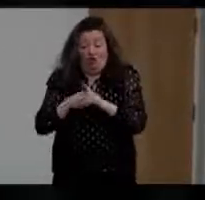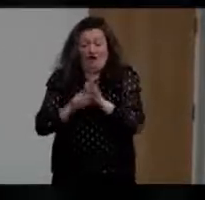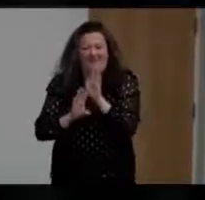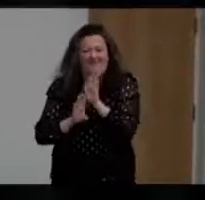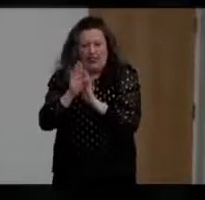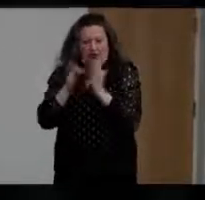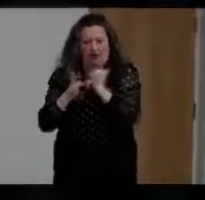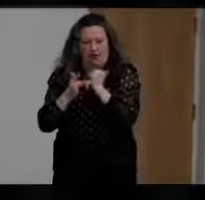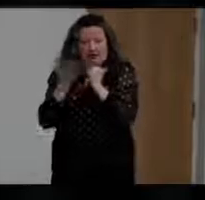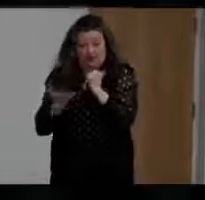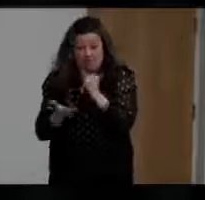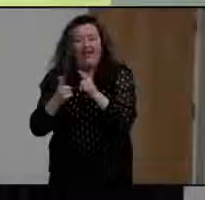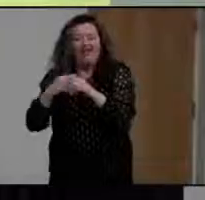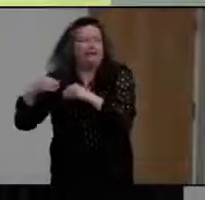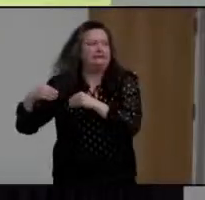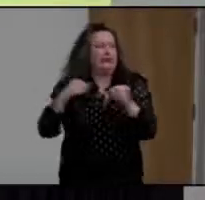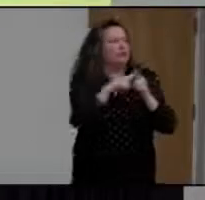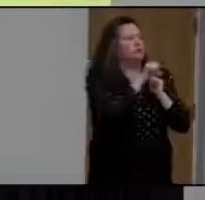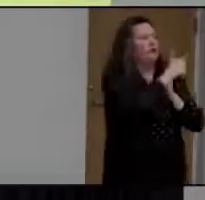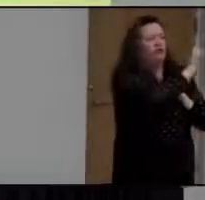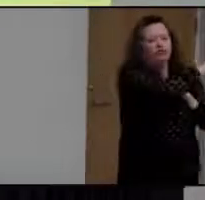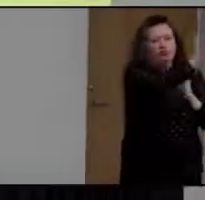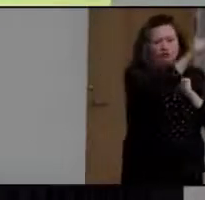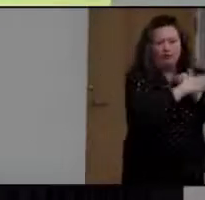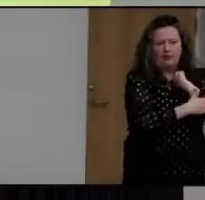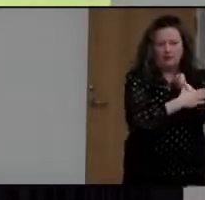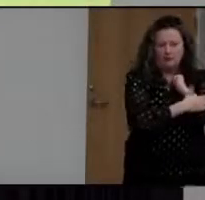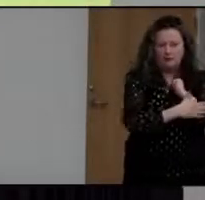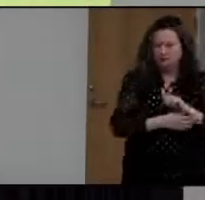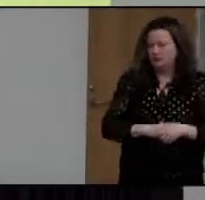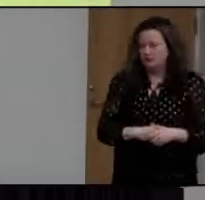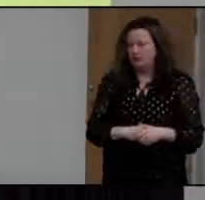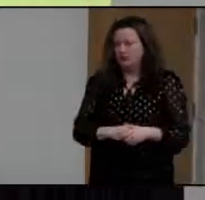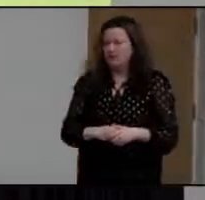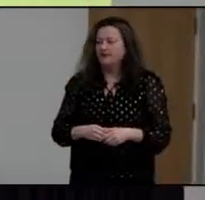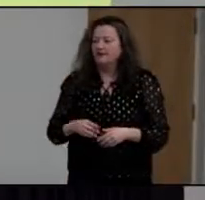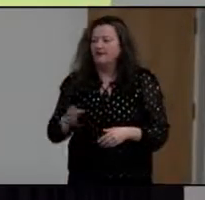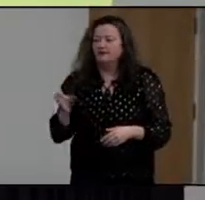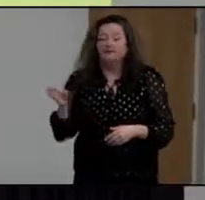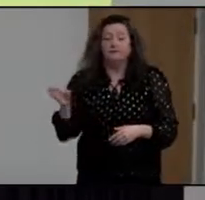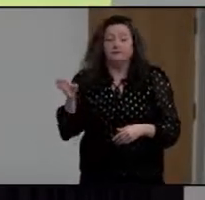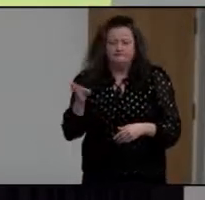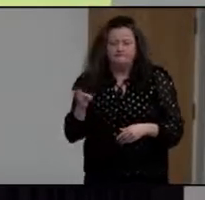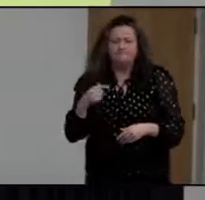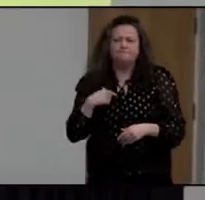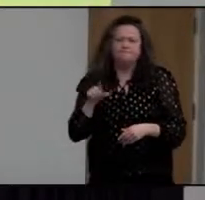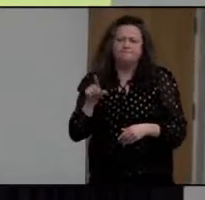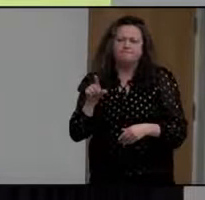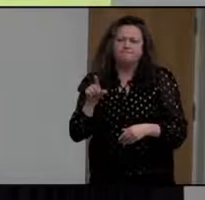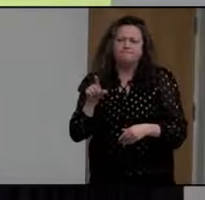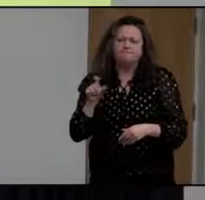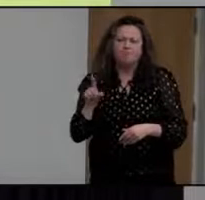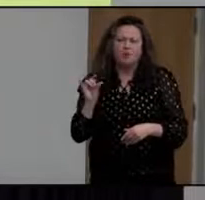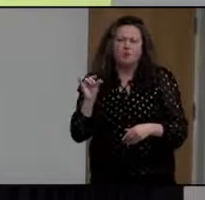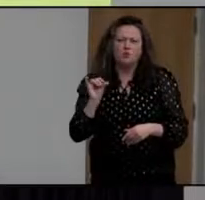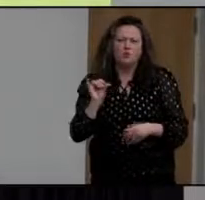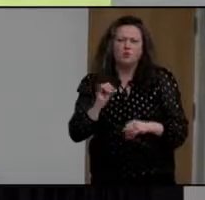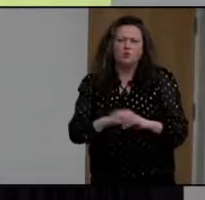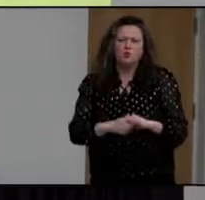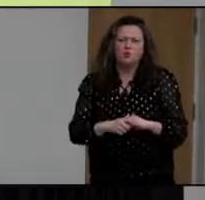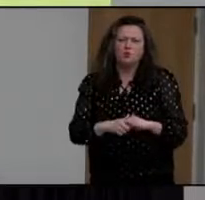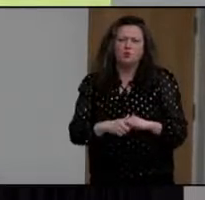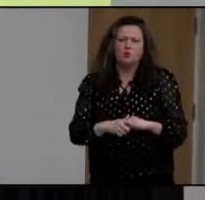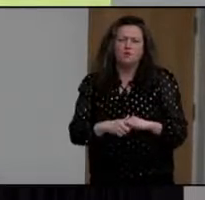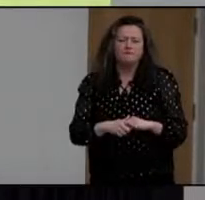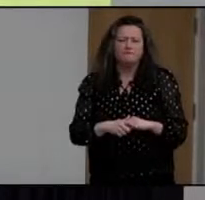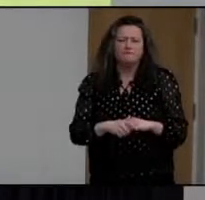around the world. I'm actually quite excited about the Alberta Government Lab that was just recently announced, and it's kind of going to Ross's